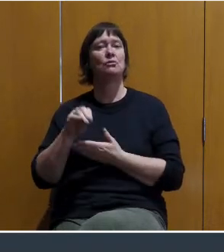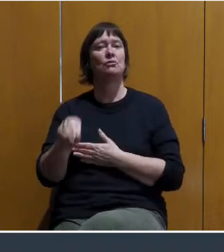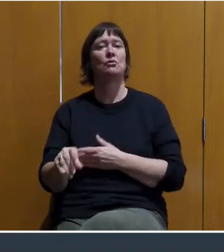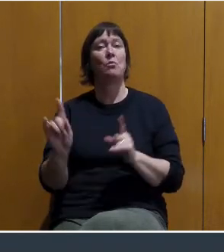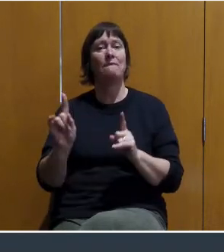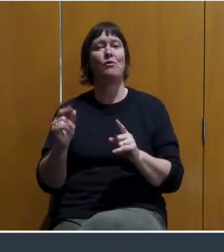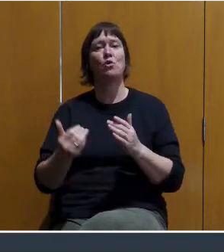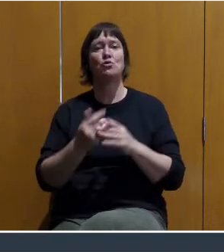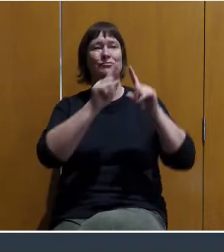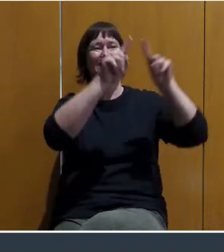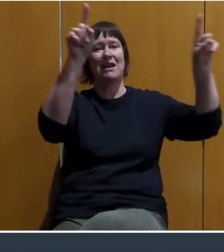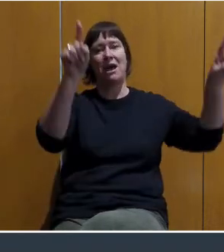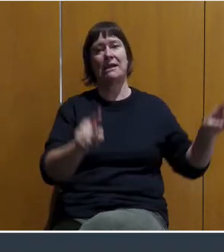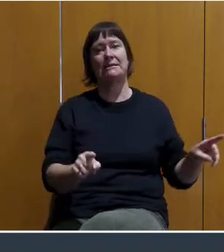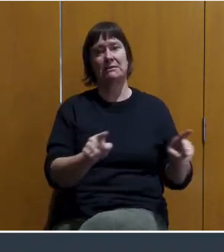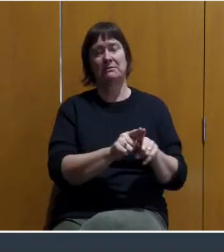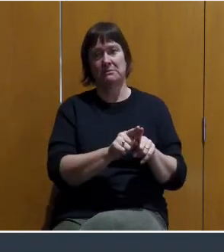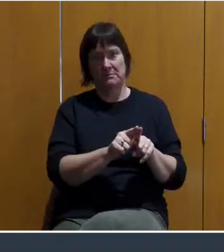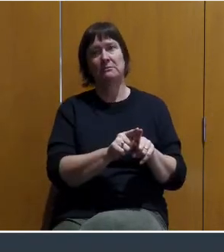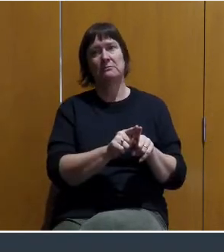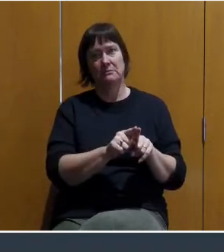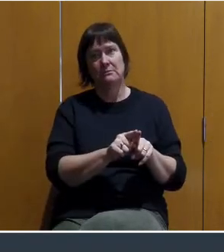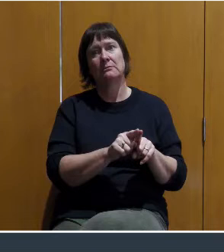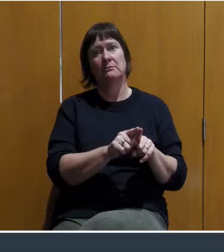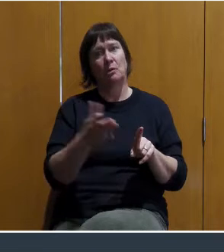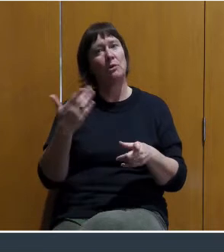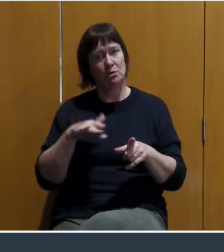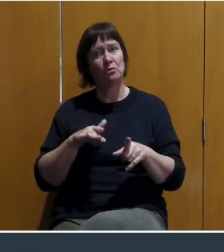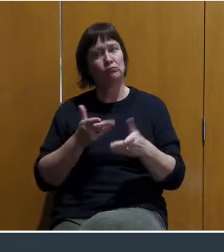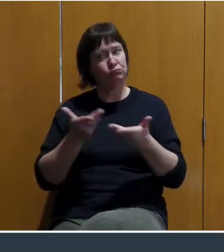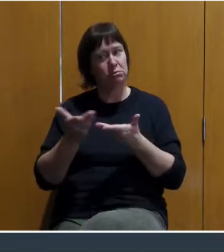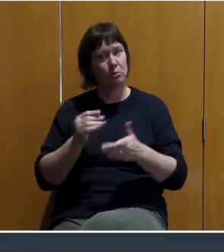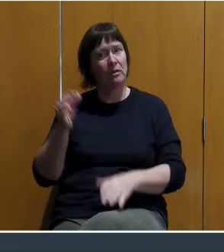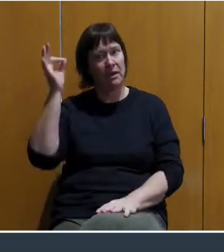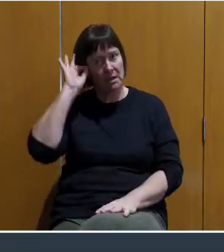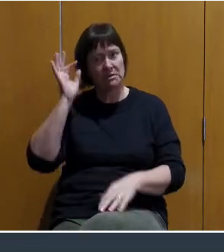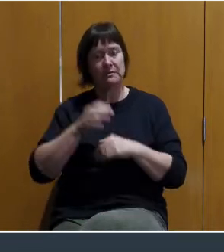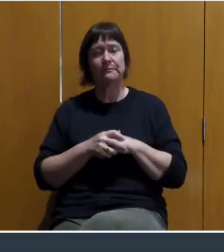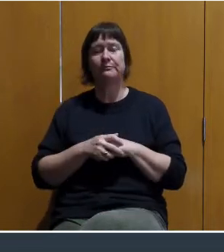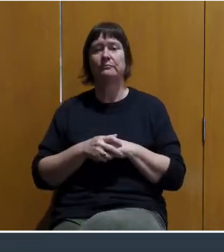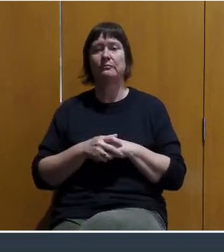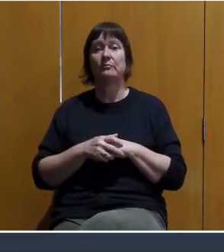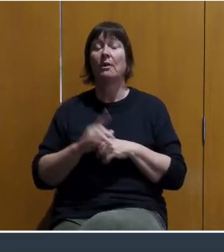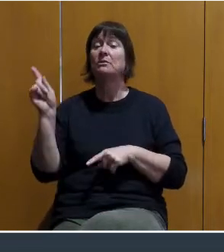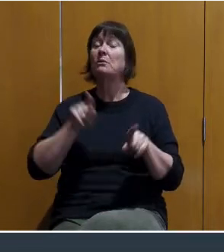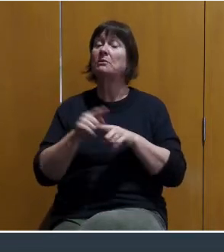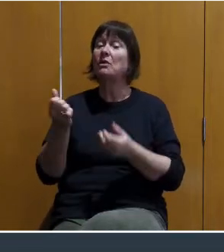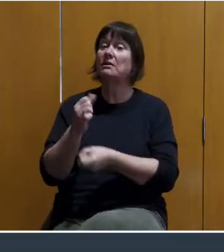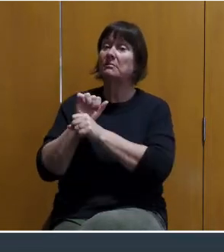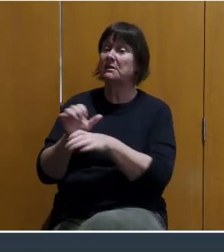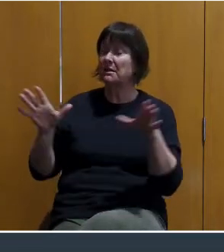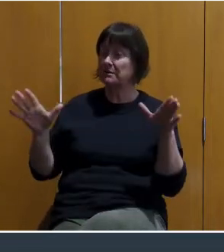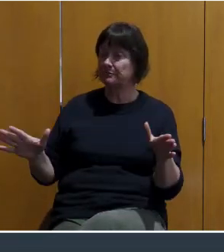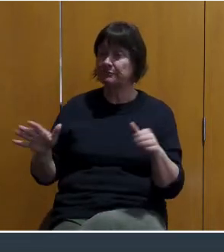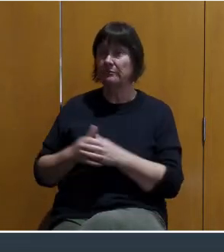signage. So we want to follow that up with you. So what are we trying to protect? So